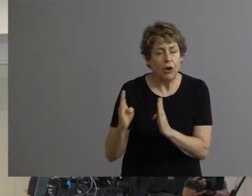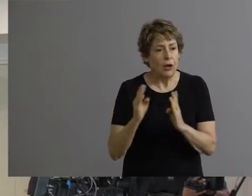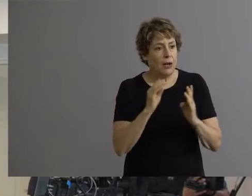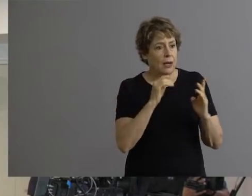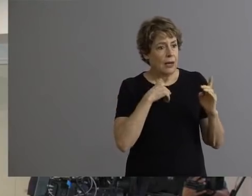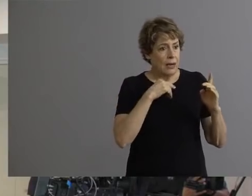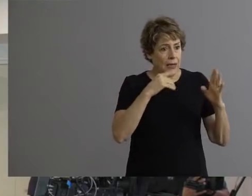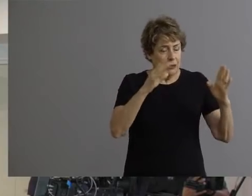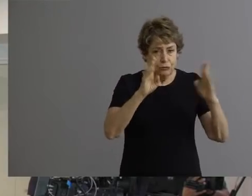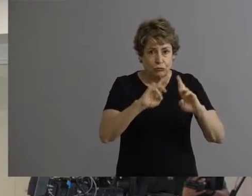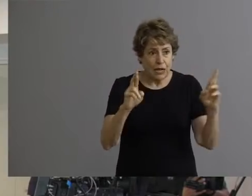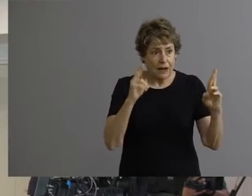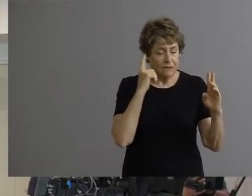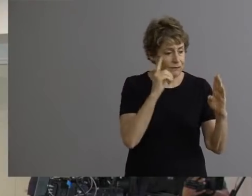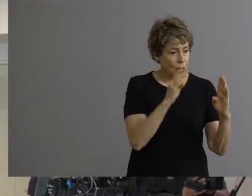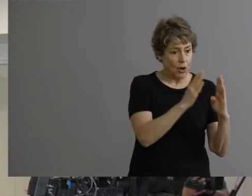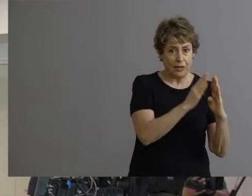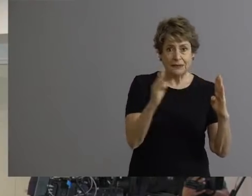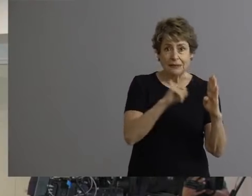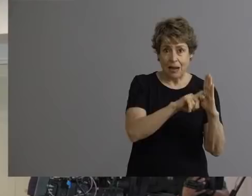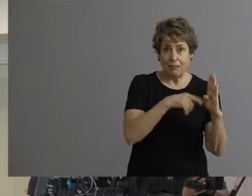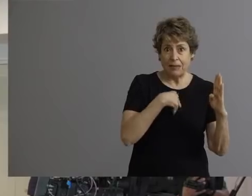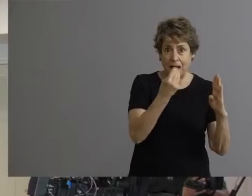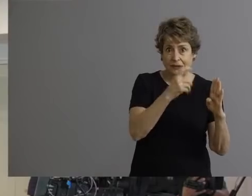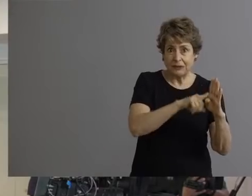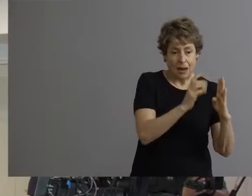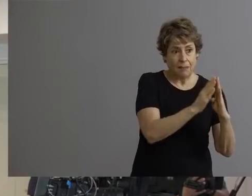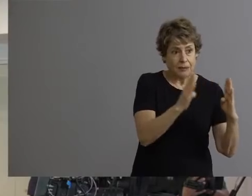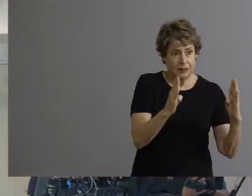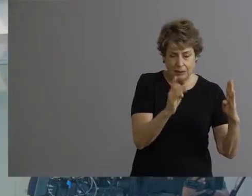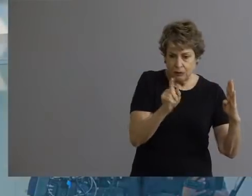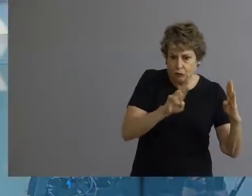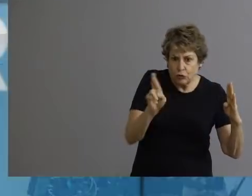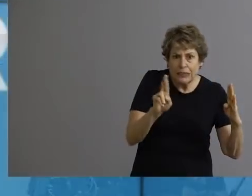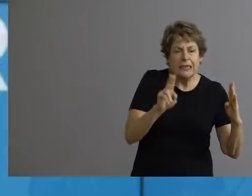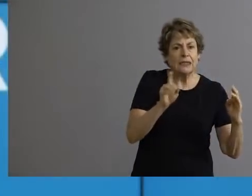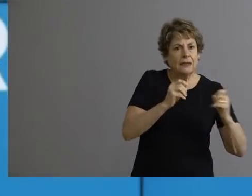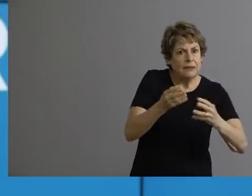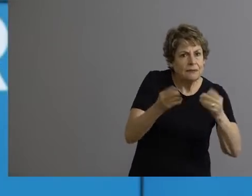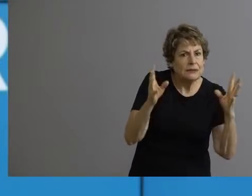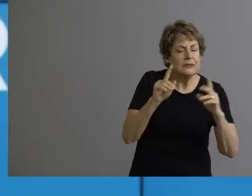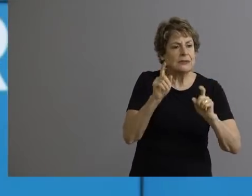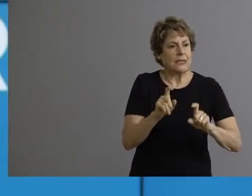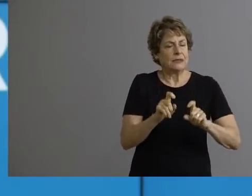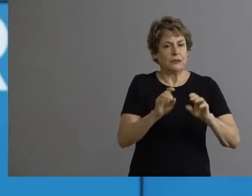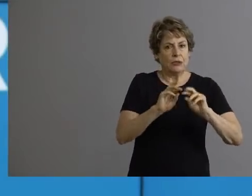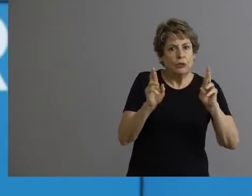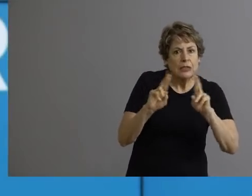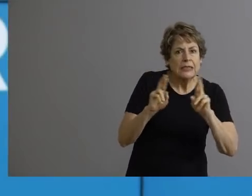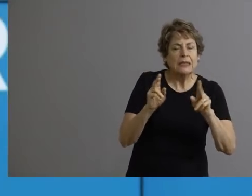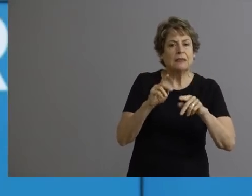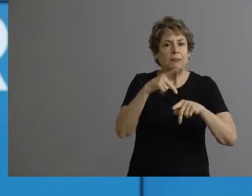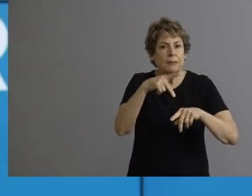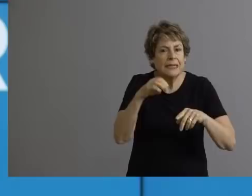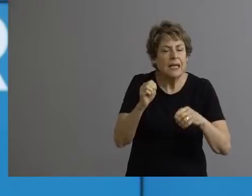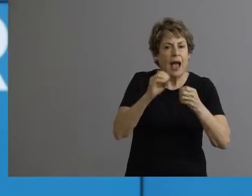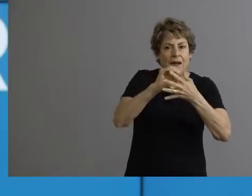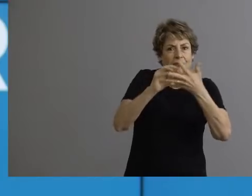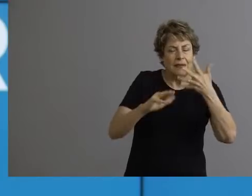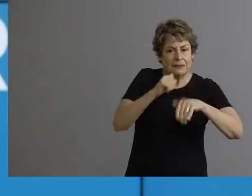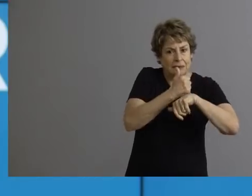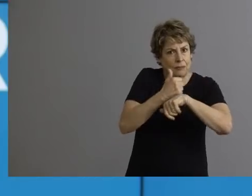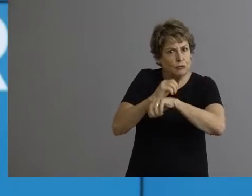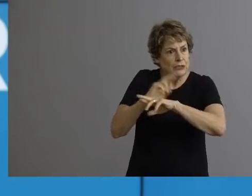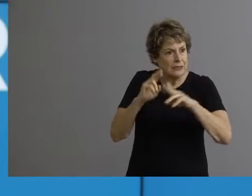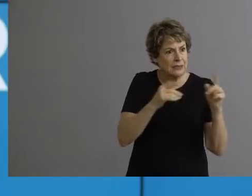it comes to things like testing, contact tracing? How did we end up here? So the first thing I want to say, Andrew, is if you look